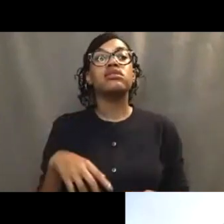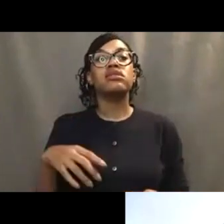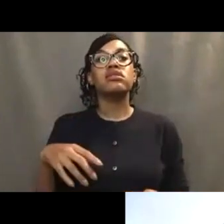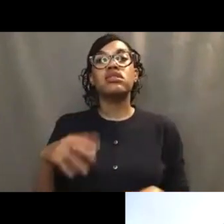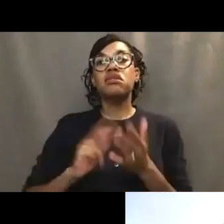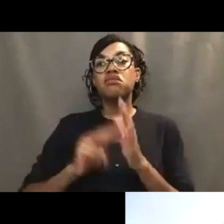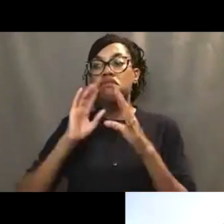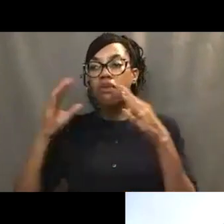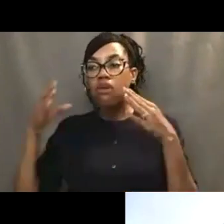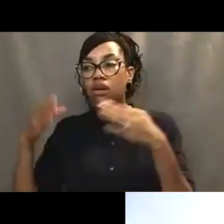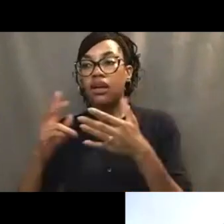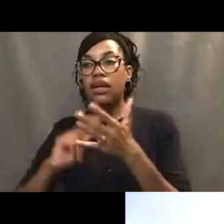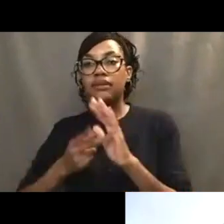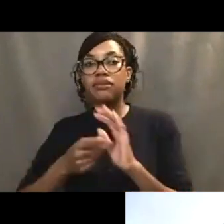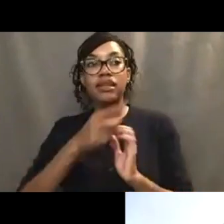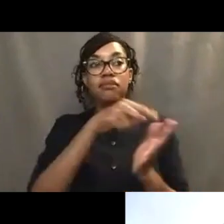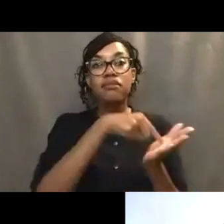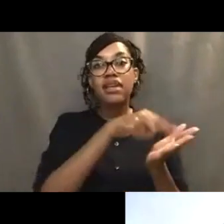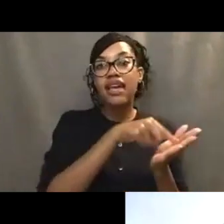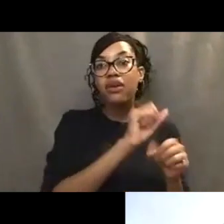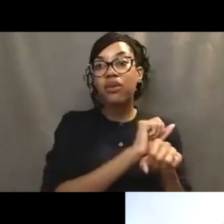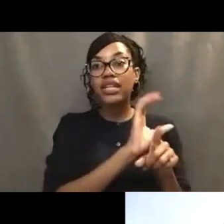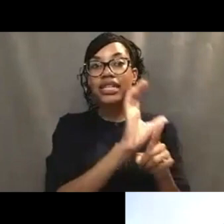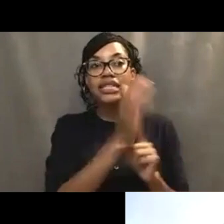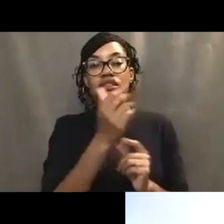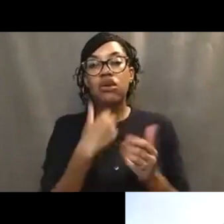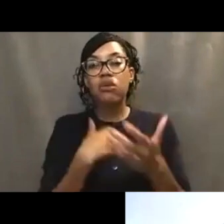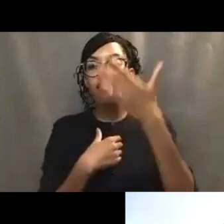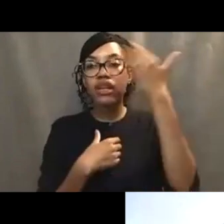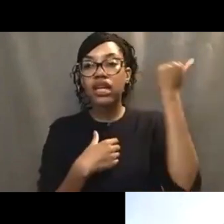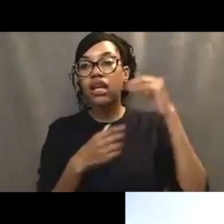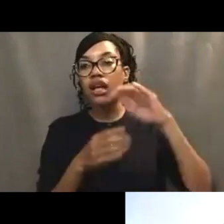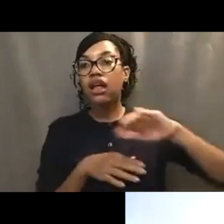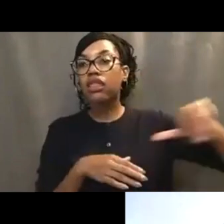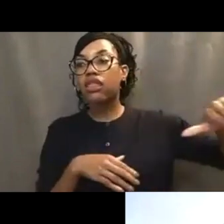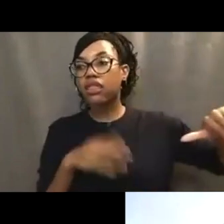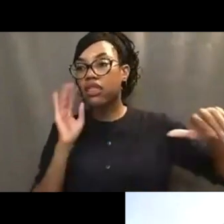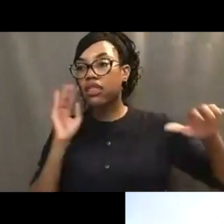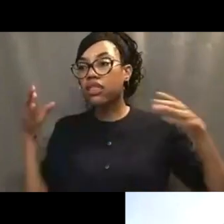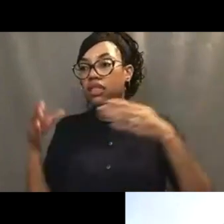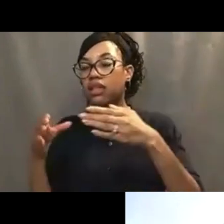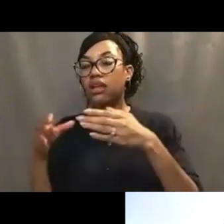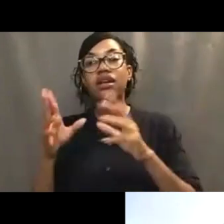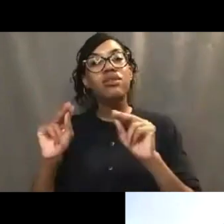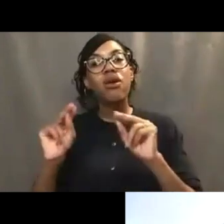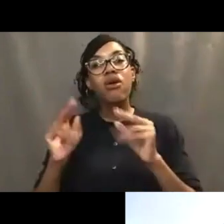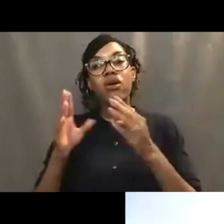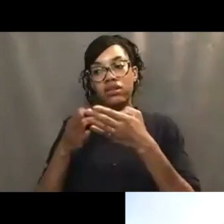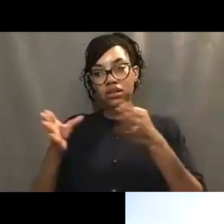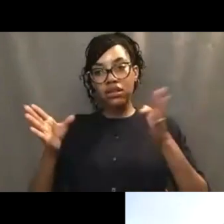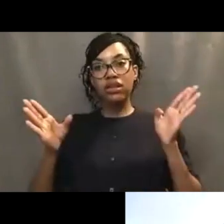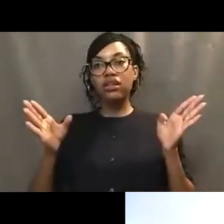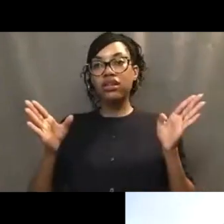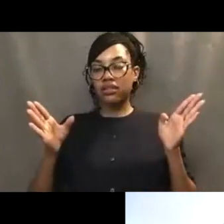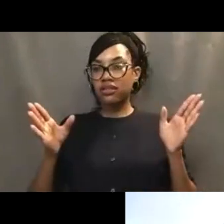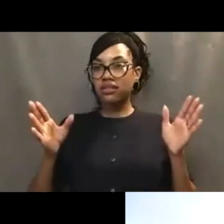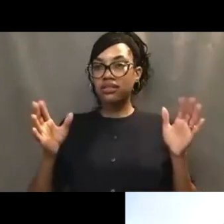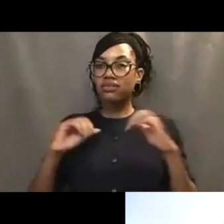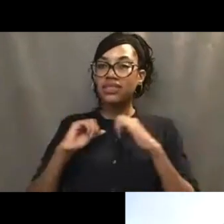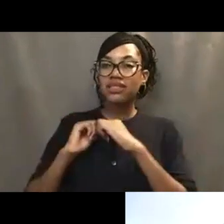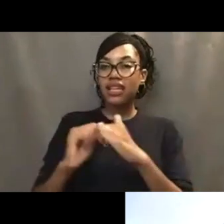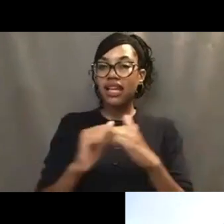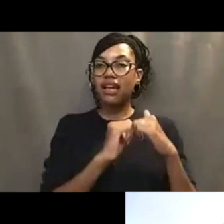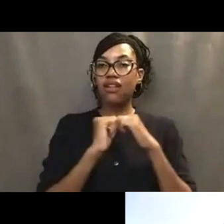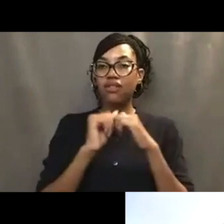all about fighting for pay and working conditions. And we're not. It has to be all together